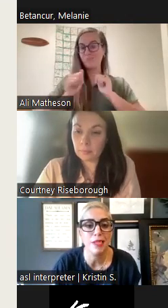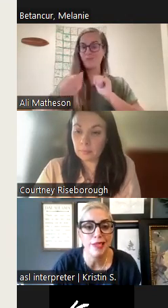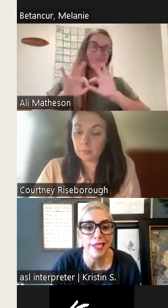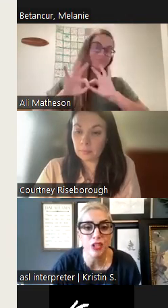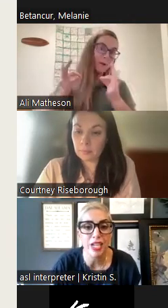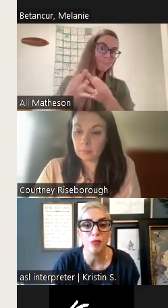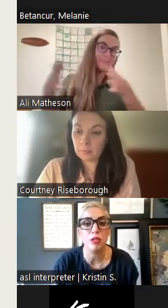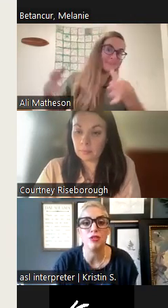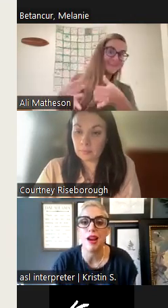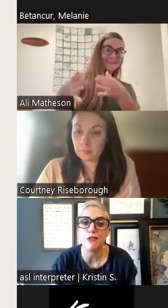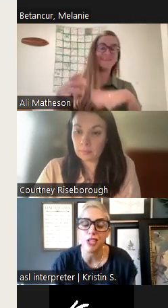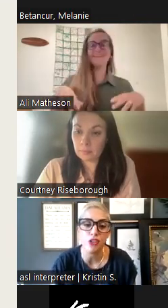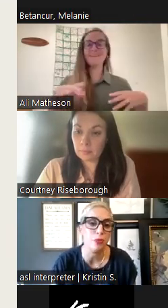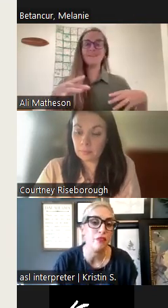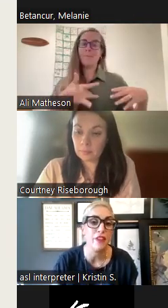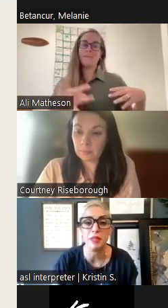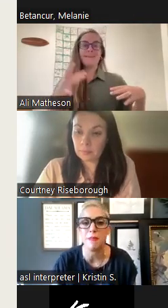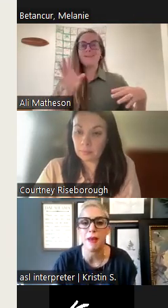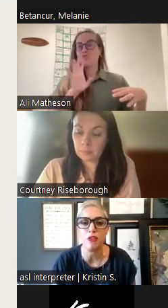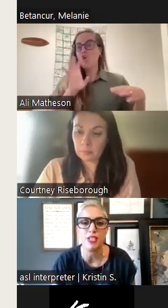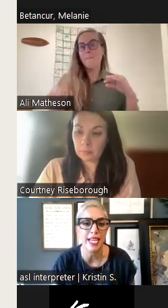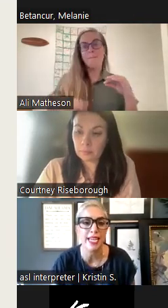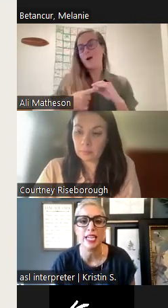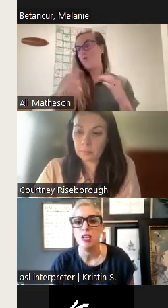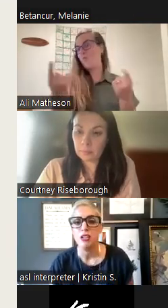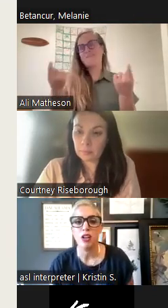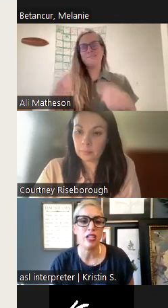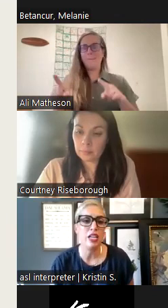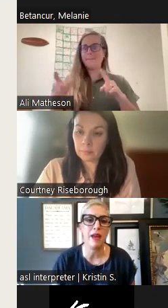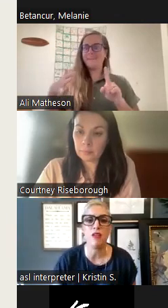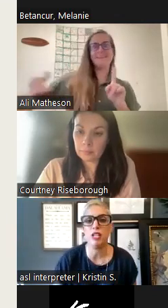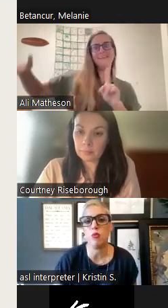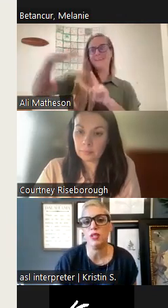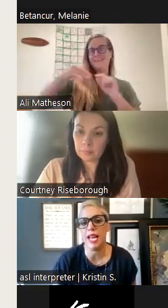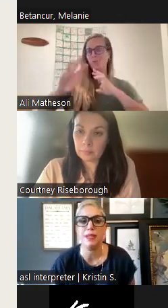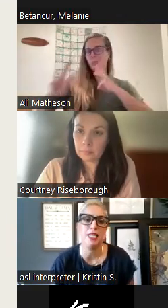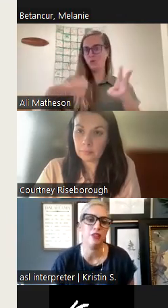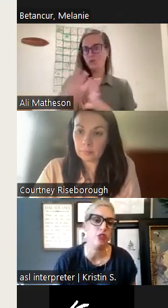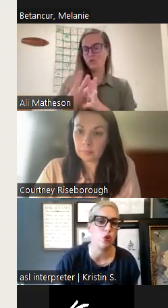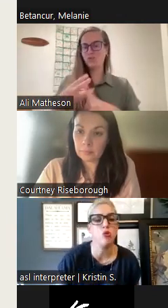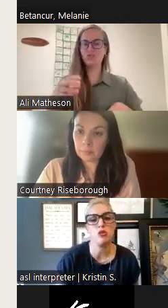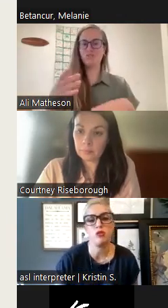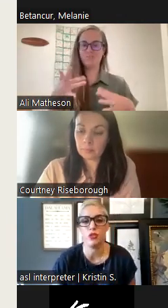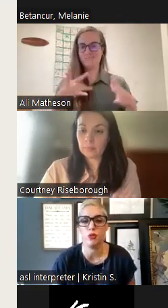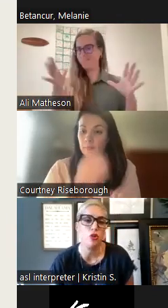what happens at the dinner table, there's conversation with the family about their day, talking about like what's happening, the chores, the world,